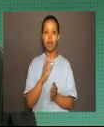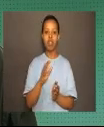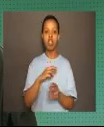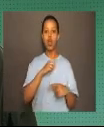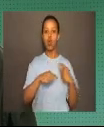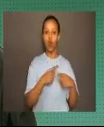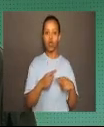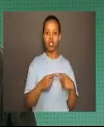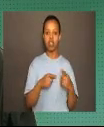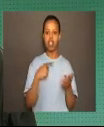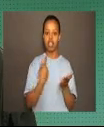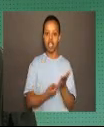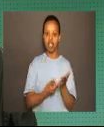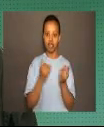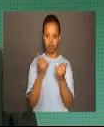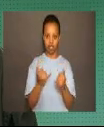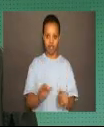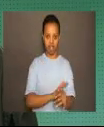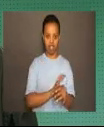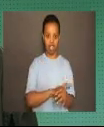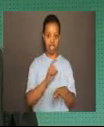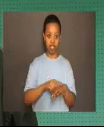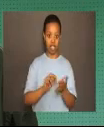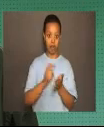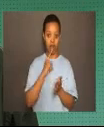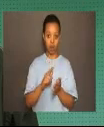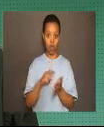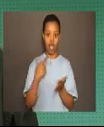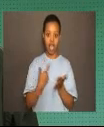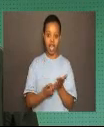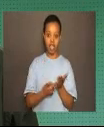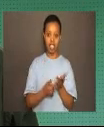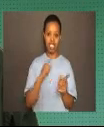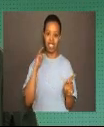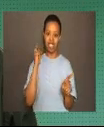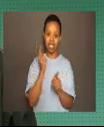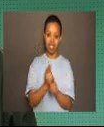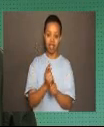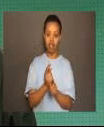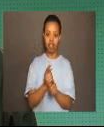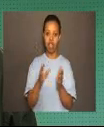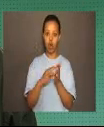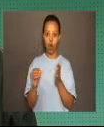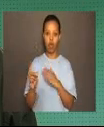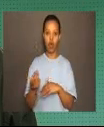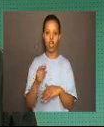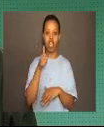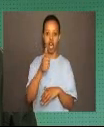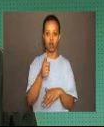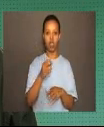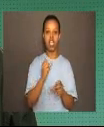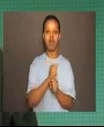process do dividing cells not produce exact replicas of